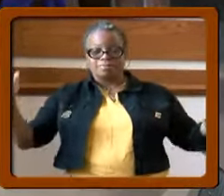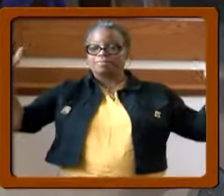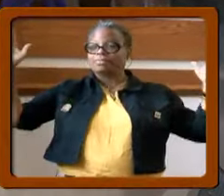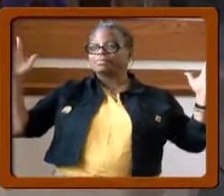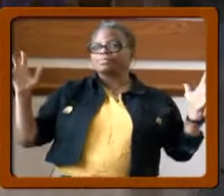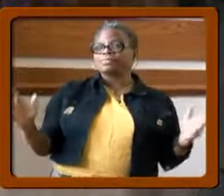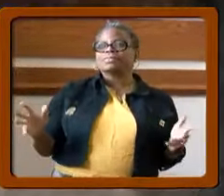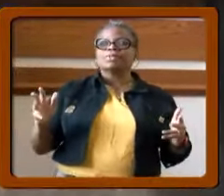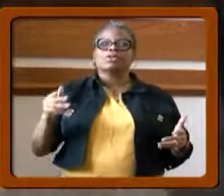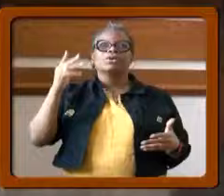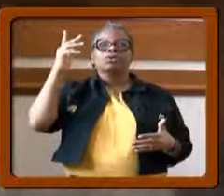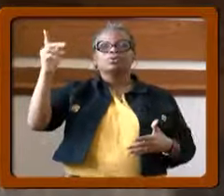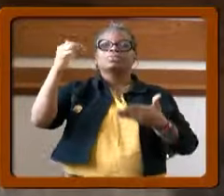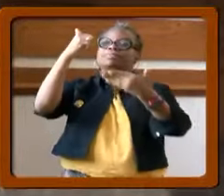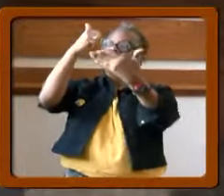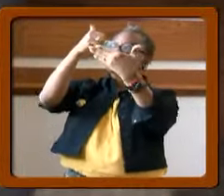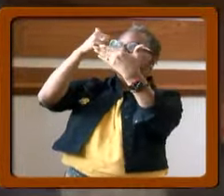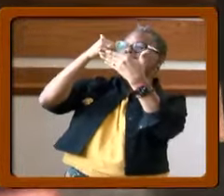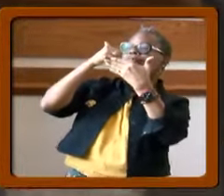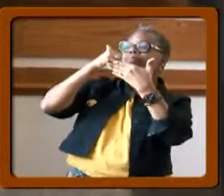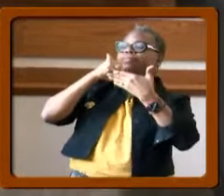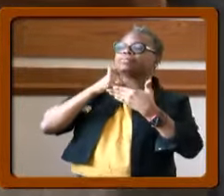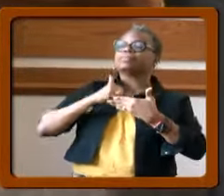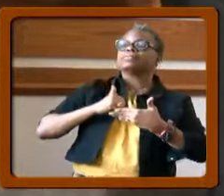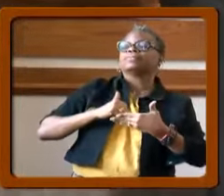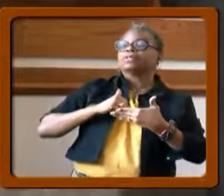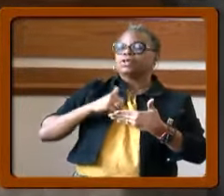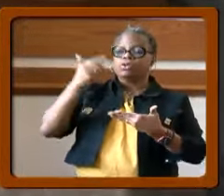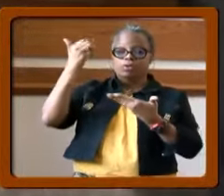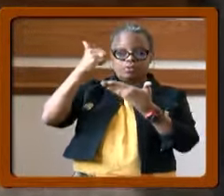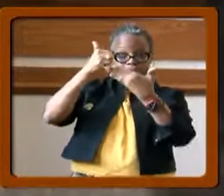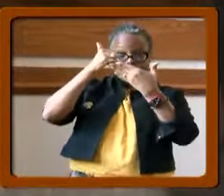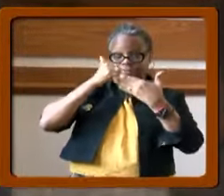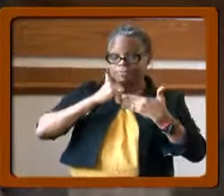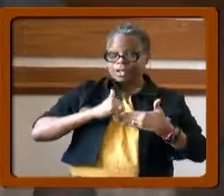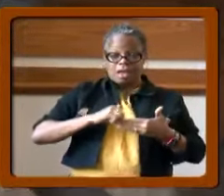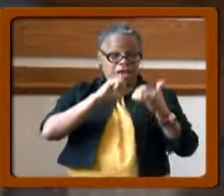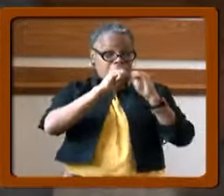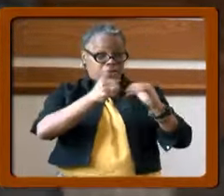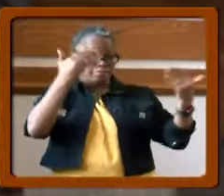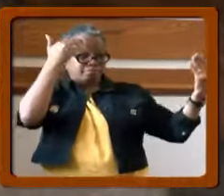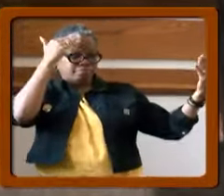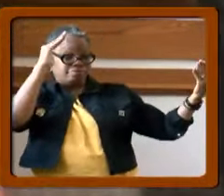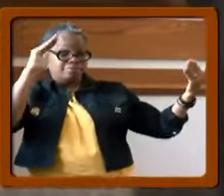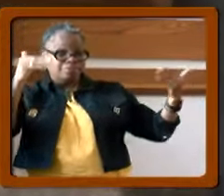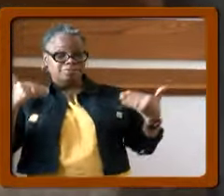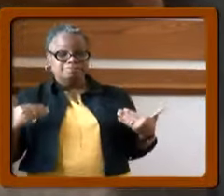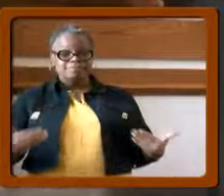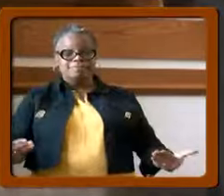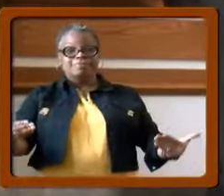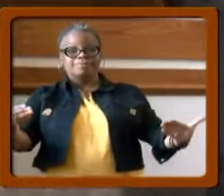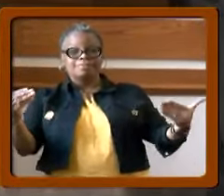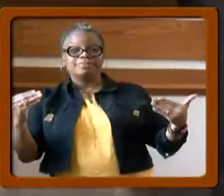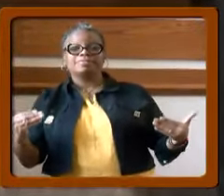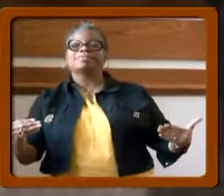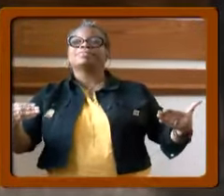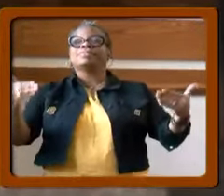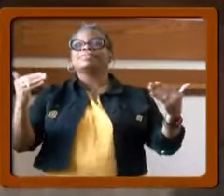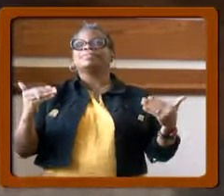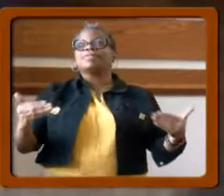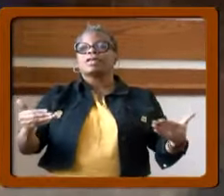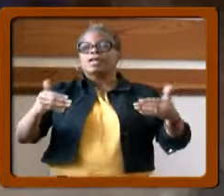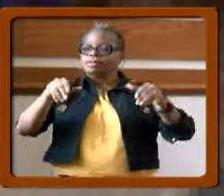Don't know how, but you did it. Oh, no. Don't know how, but you did it. Don't know how. Don't know